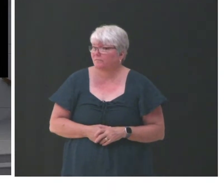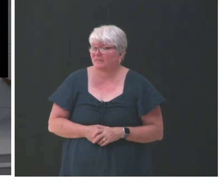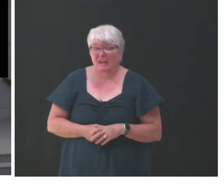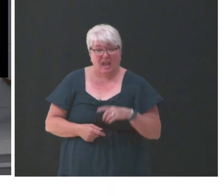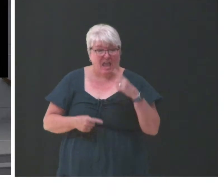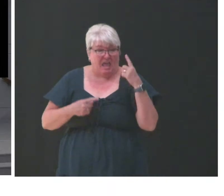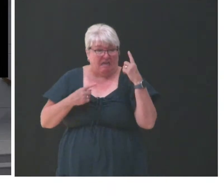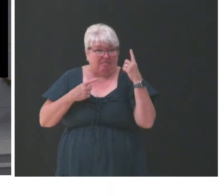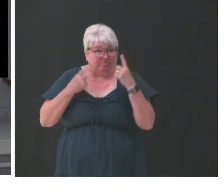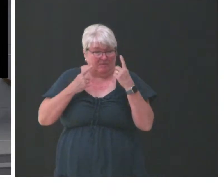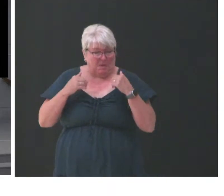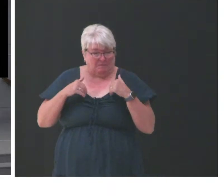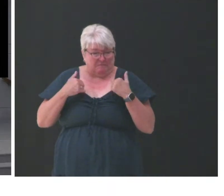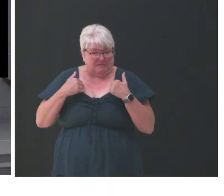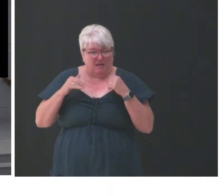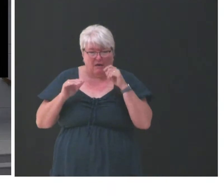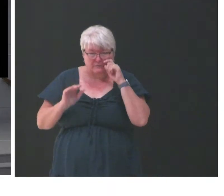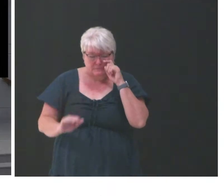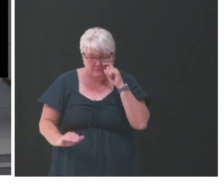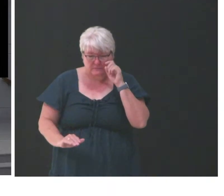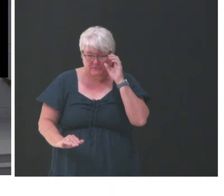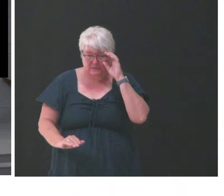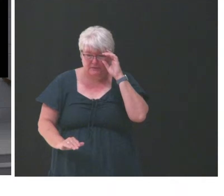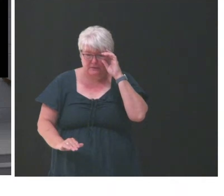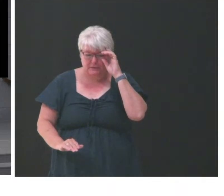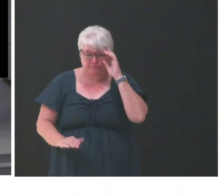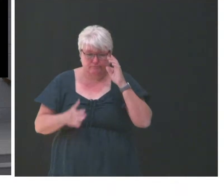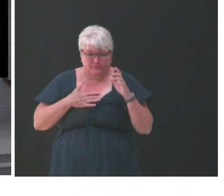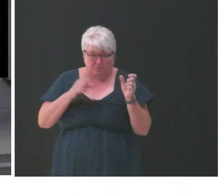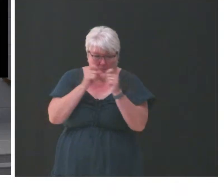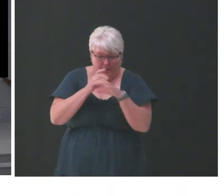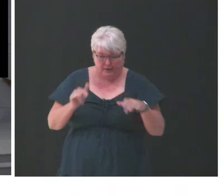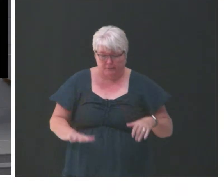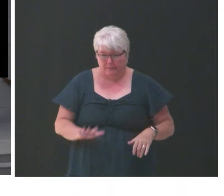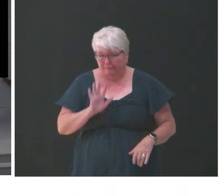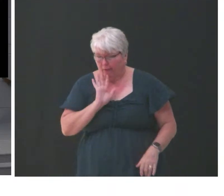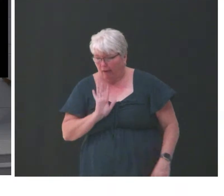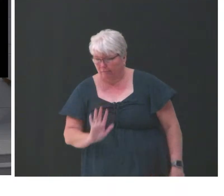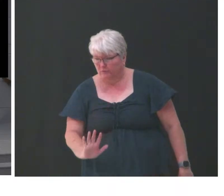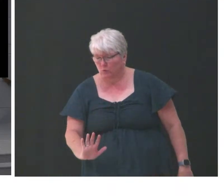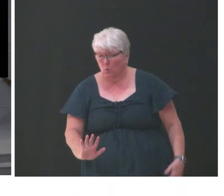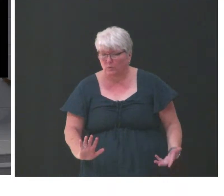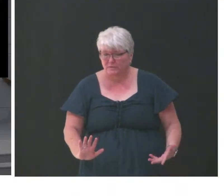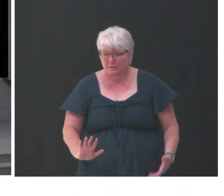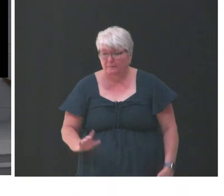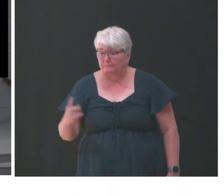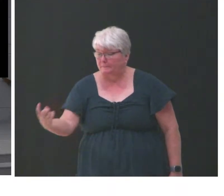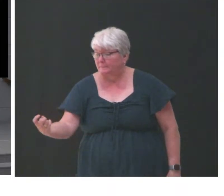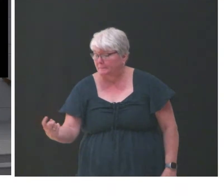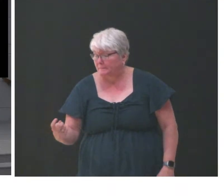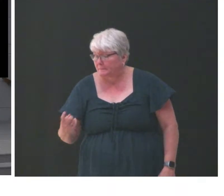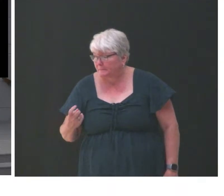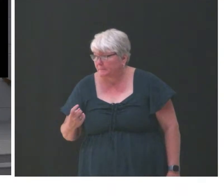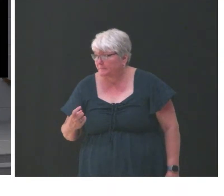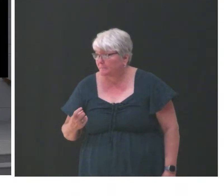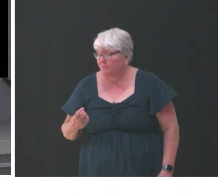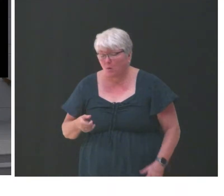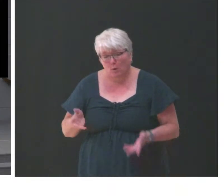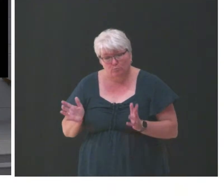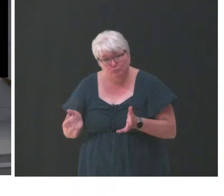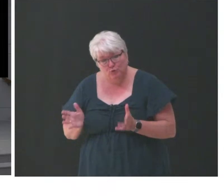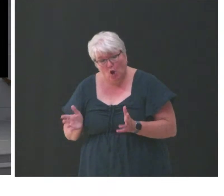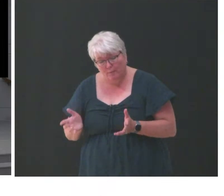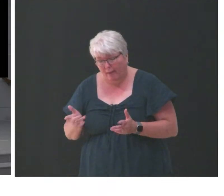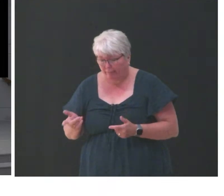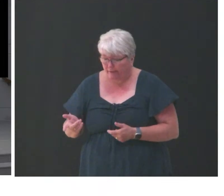Think about a young kid that you have. Envision one of my kids being maybe 5 years old or something, and they're come up to me, and we're talking